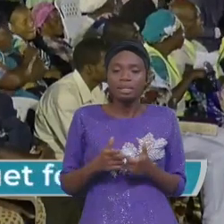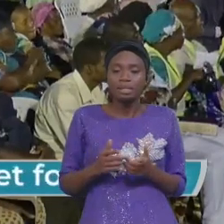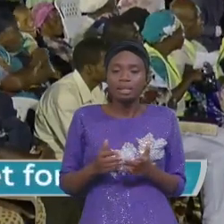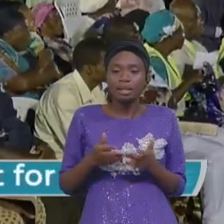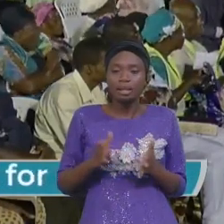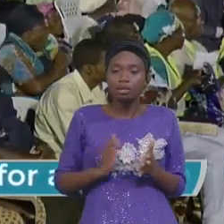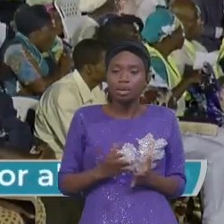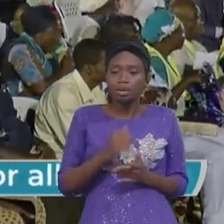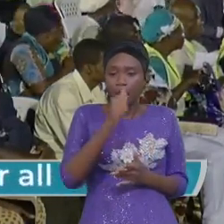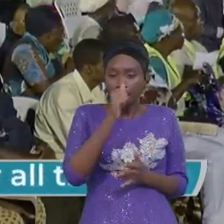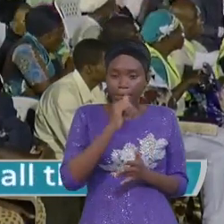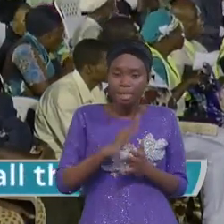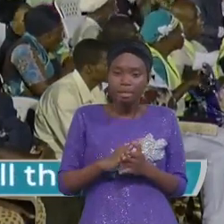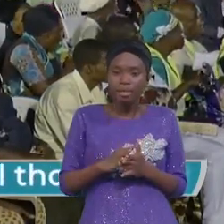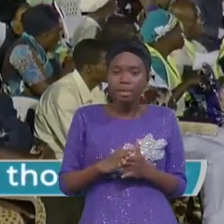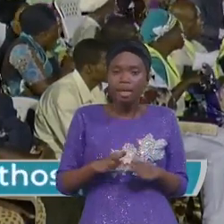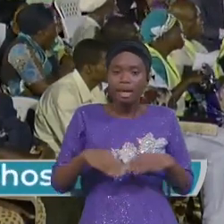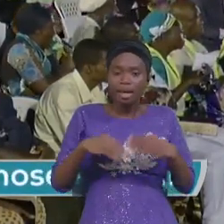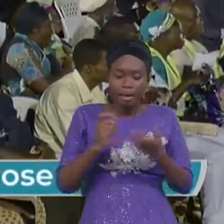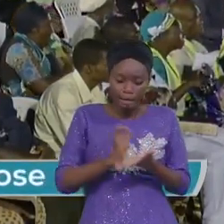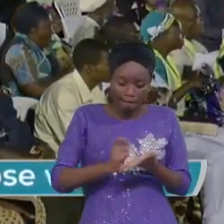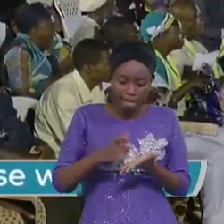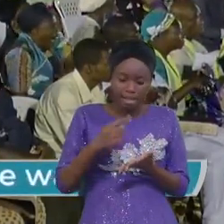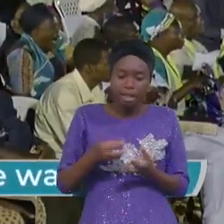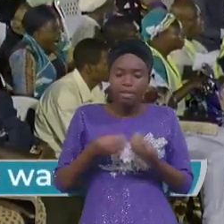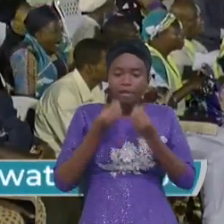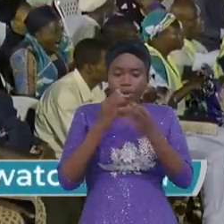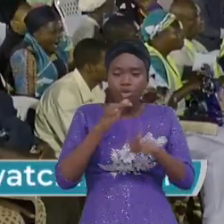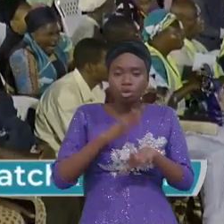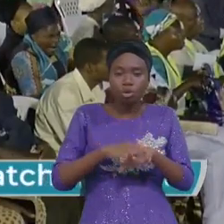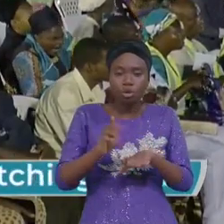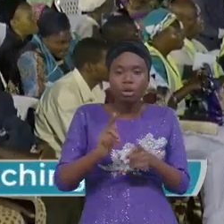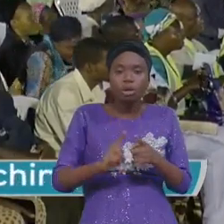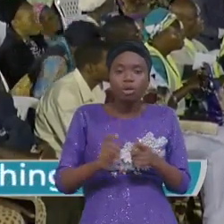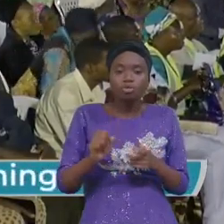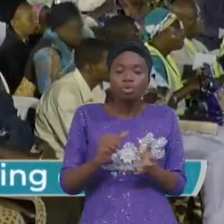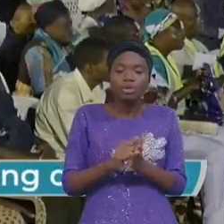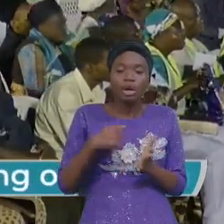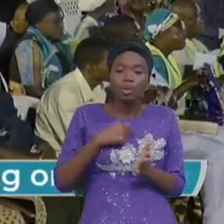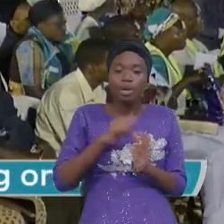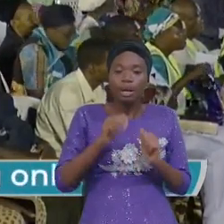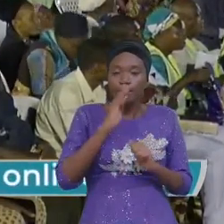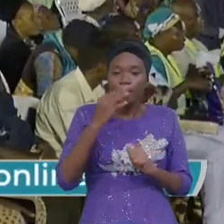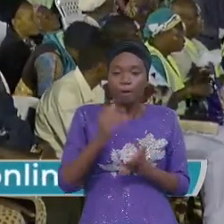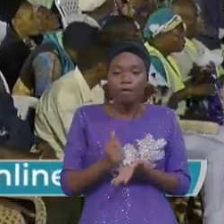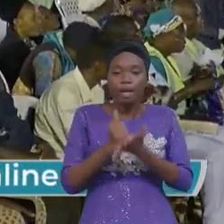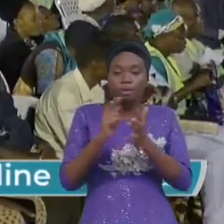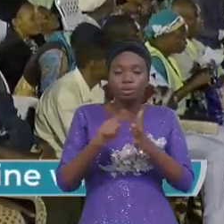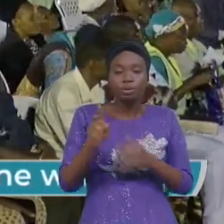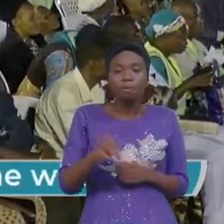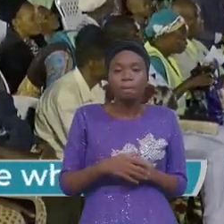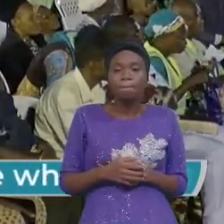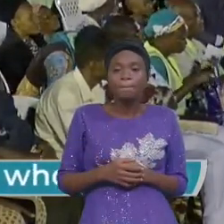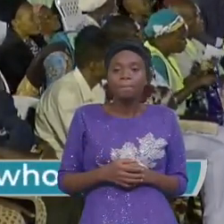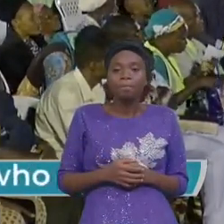patiently get the details from them so we can be of help to them. Let's do